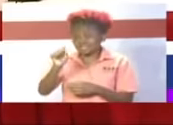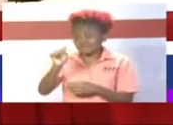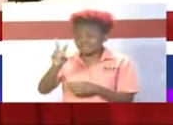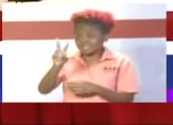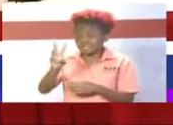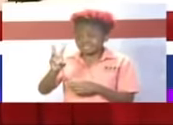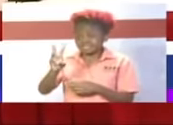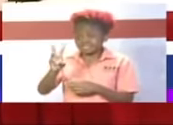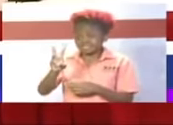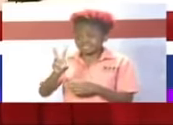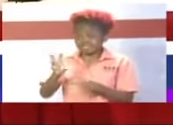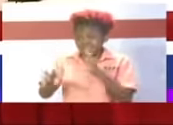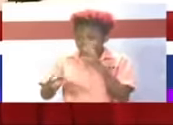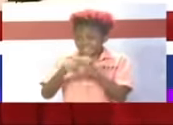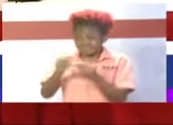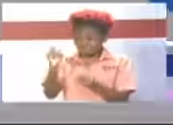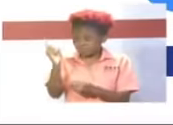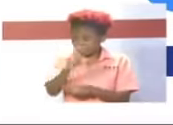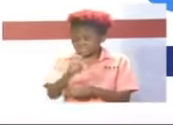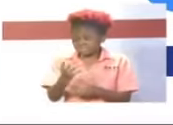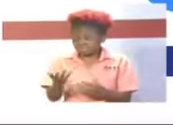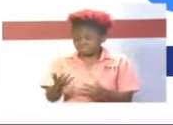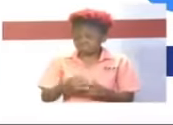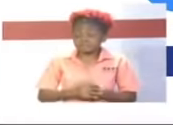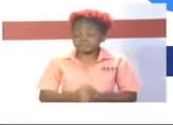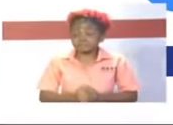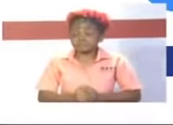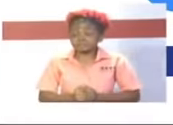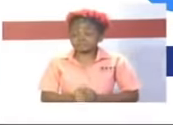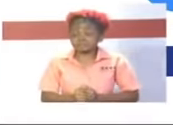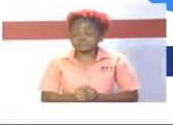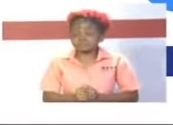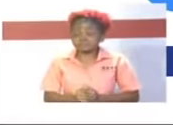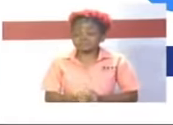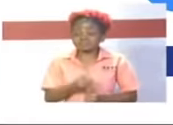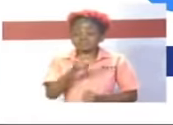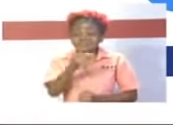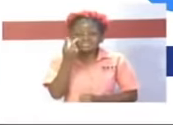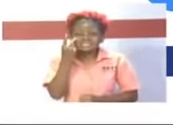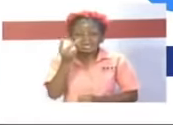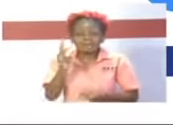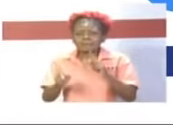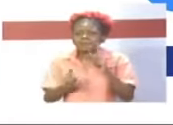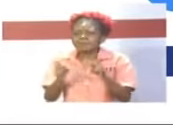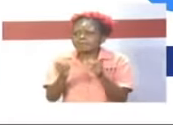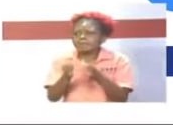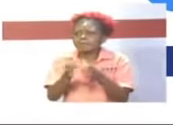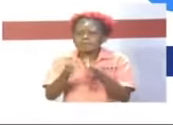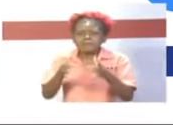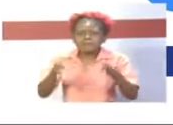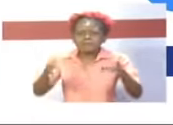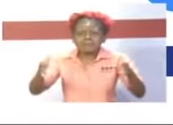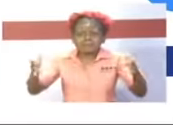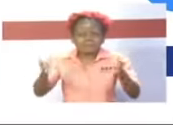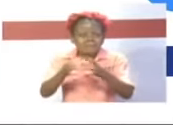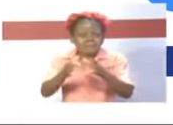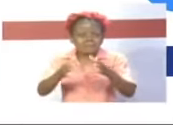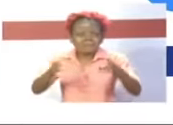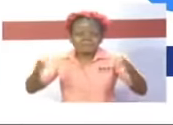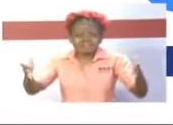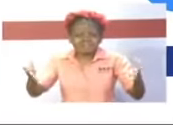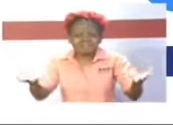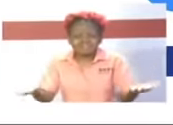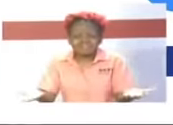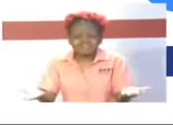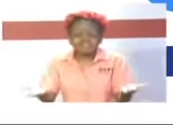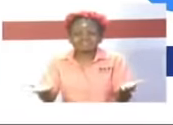again. Dr. Hines, as you know, cases have started to increase. We're now seeing an average of, 300 hovering